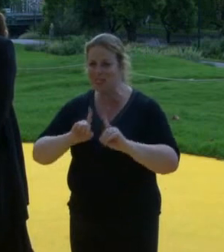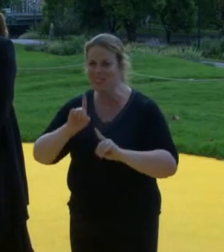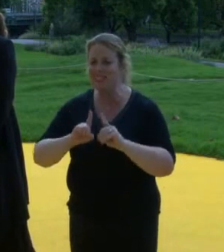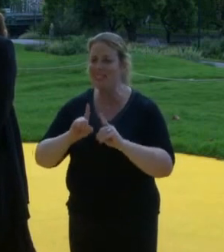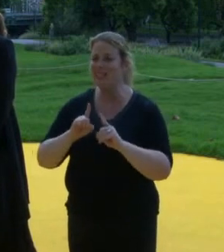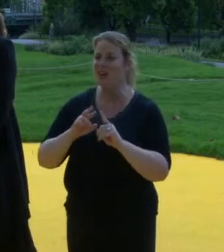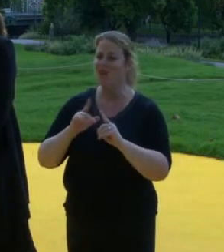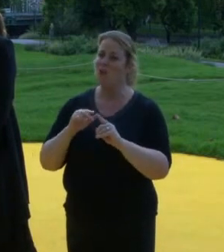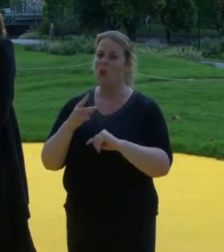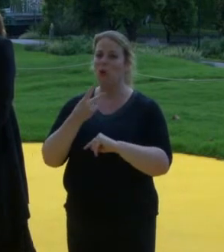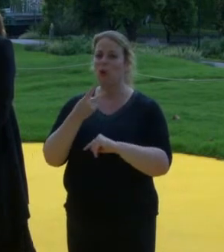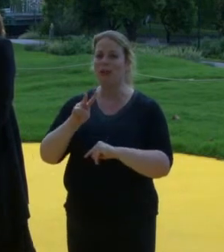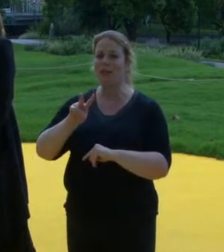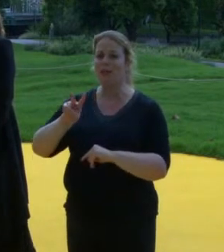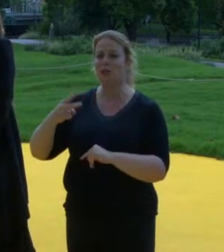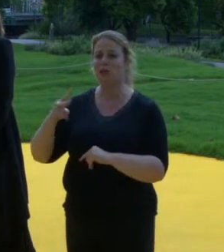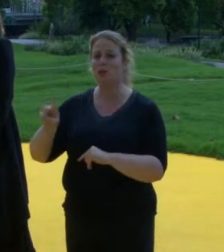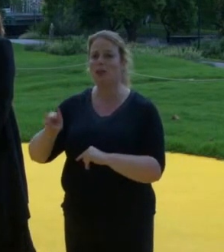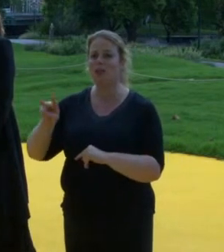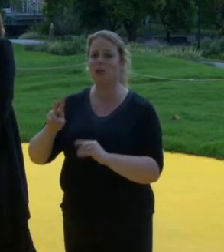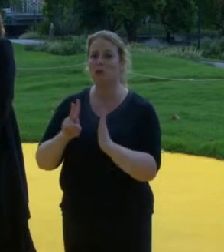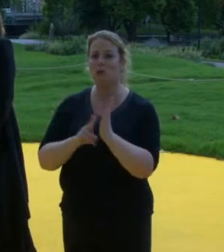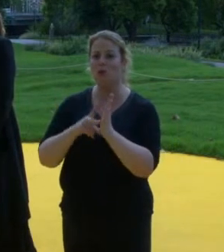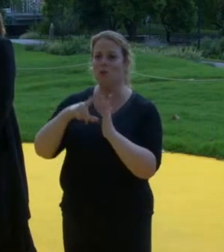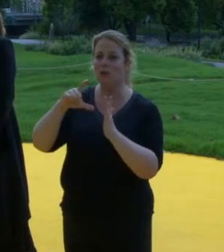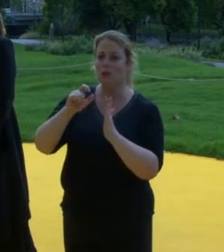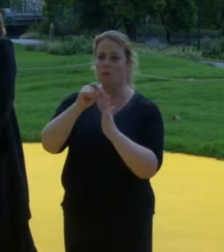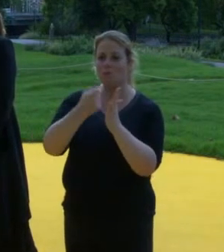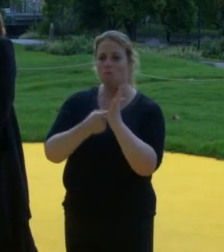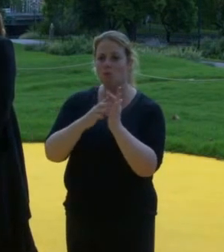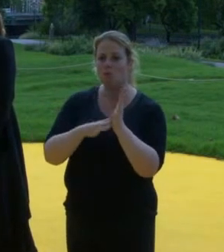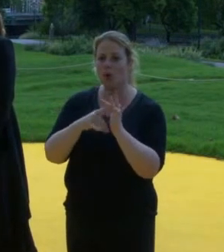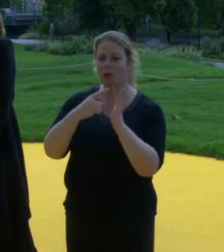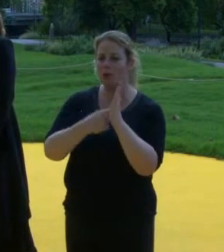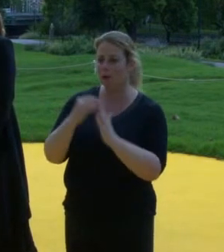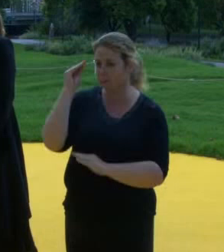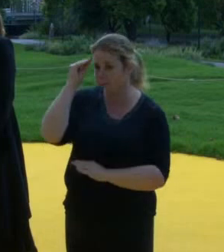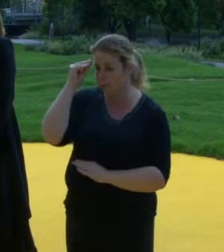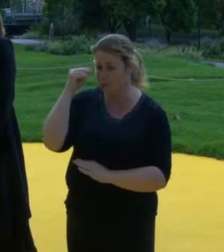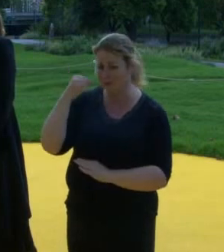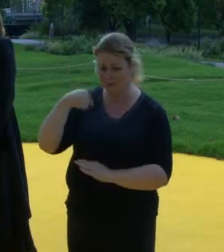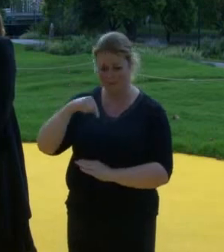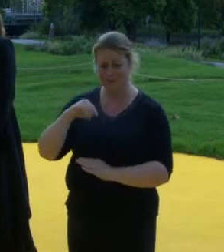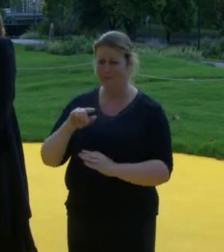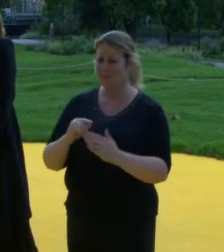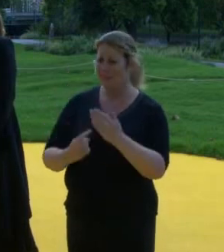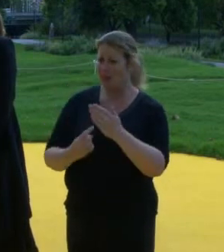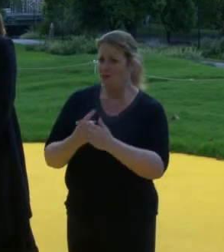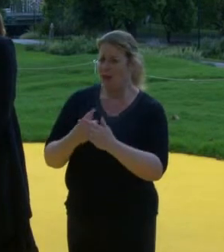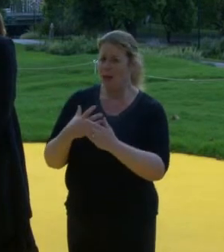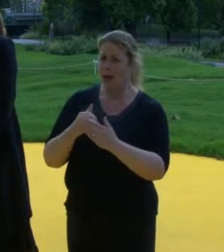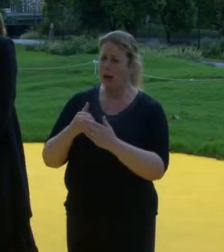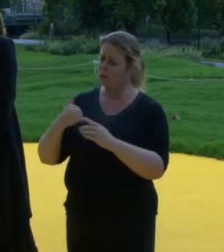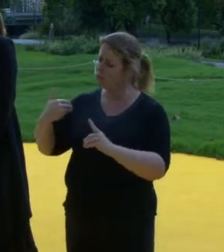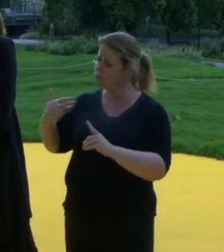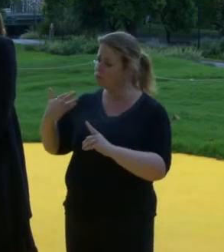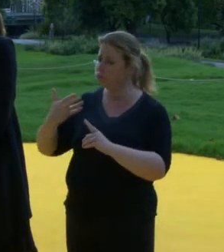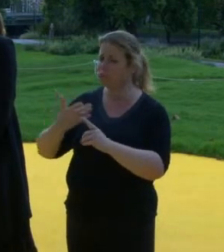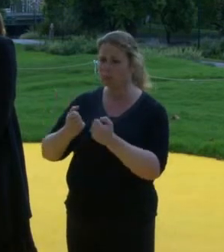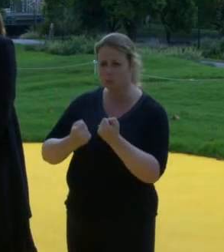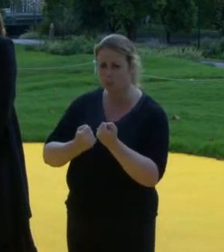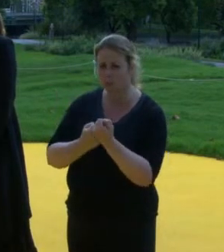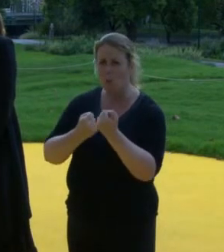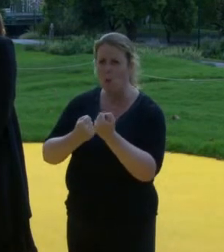Literary Awards. And these awards have an incredibly strong track record of supporting, amplifying and celebrating important